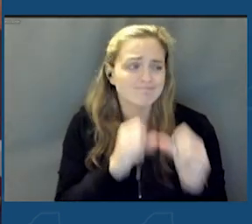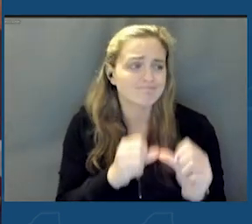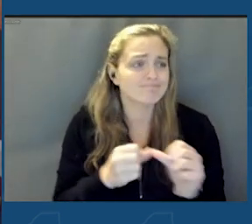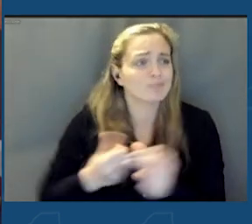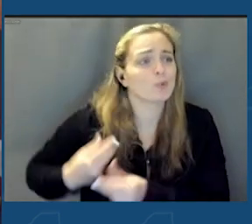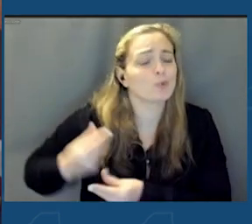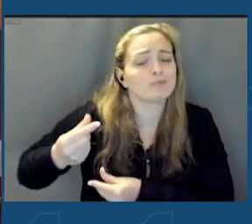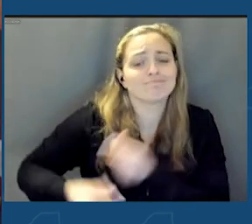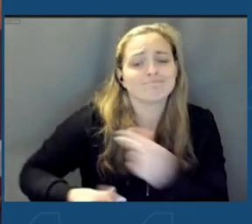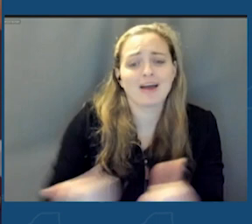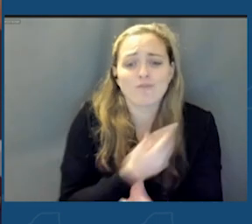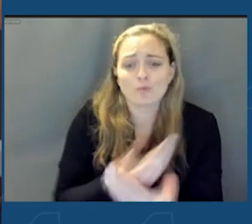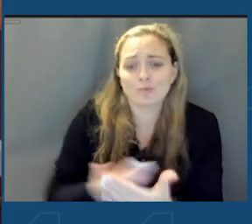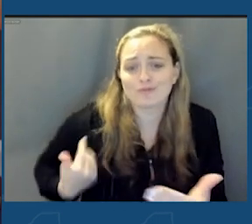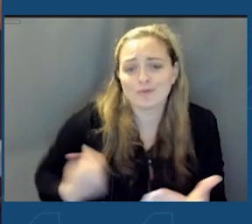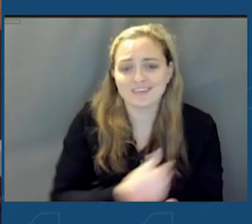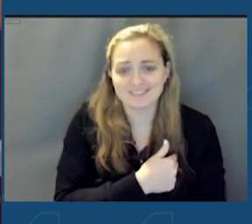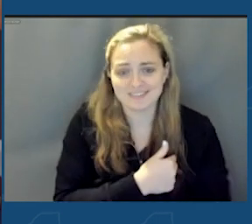came before us.